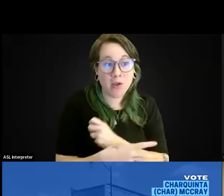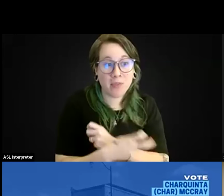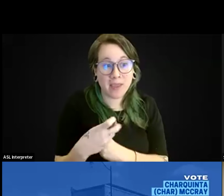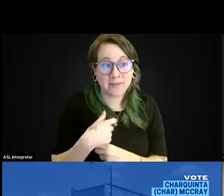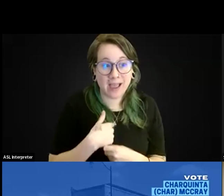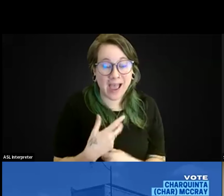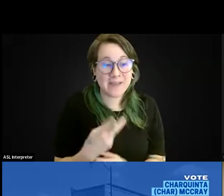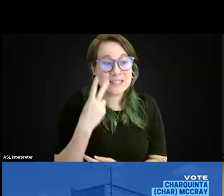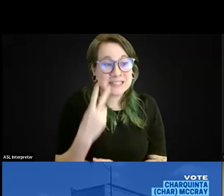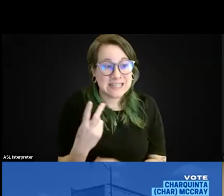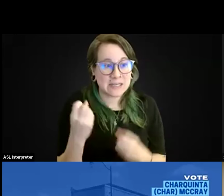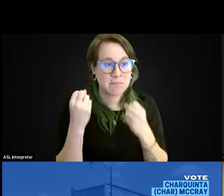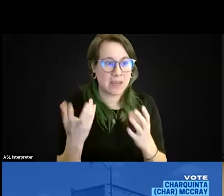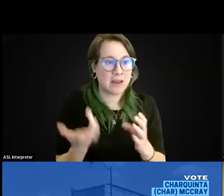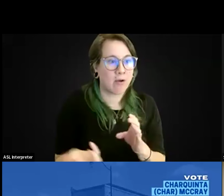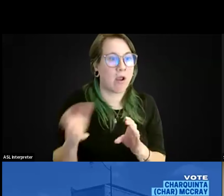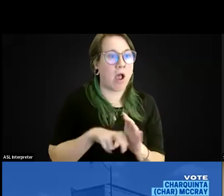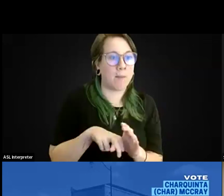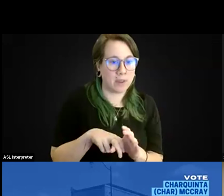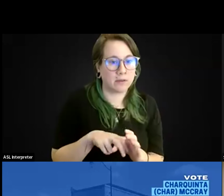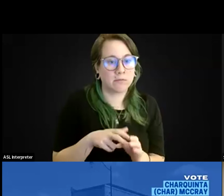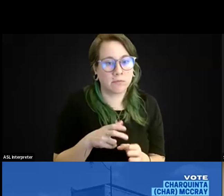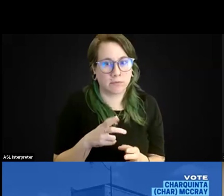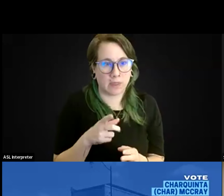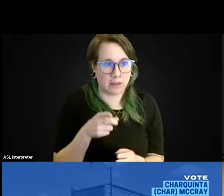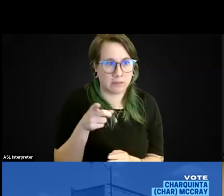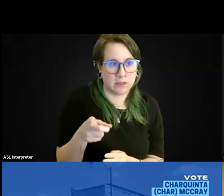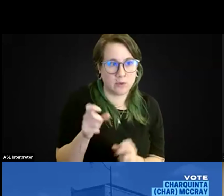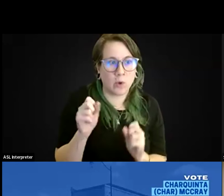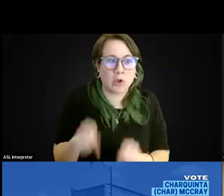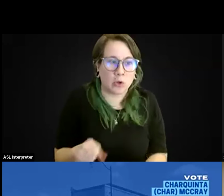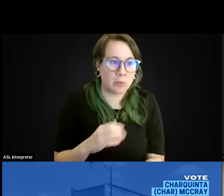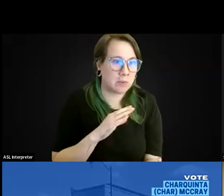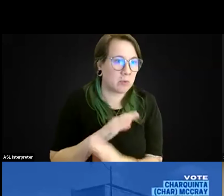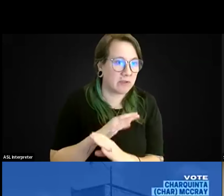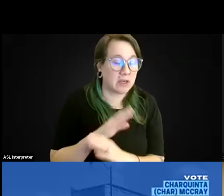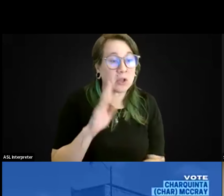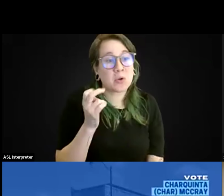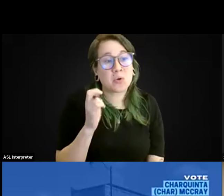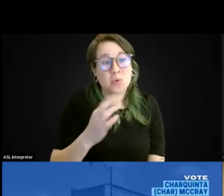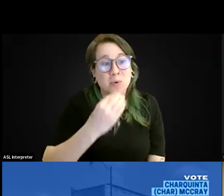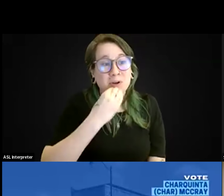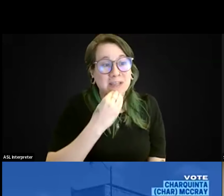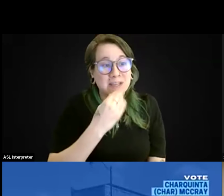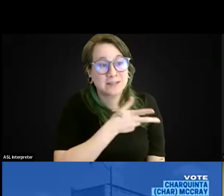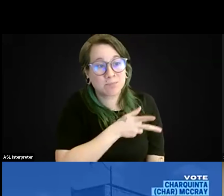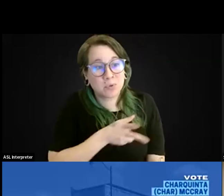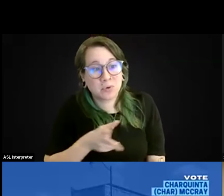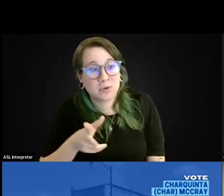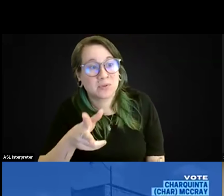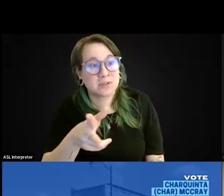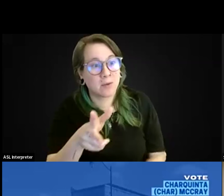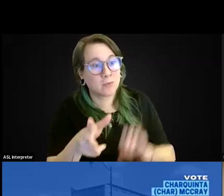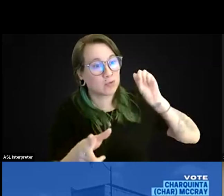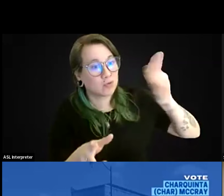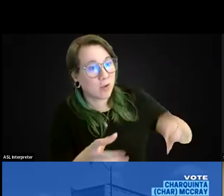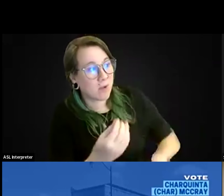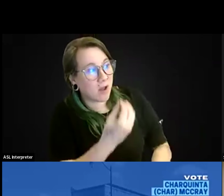of those are hop-ins, where it's almost like this one could be prevented. Uber Eats guy pulls up